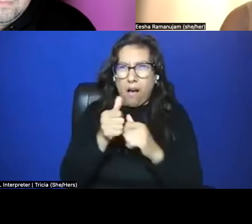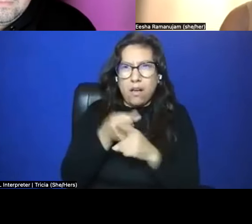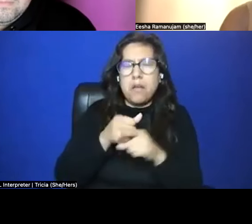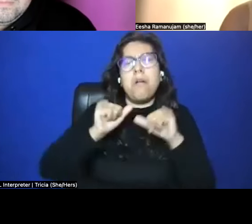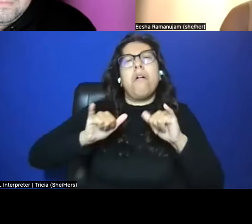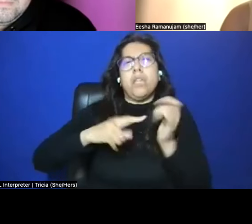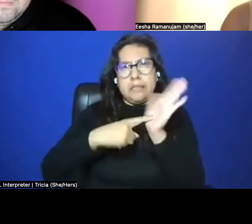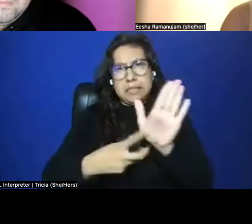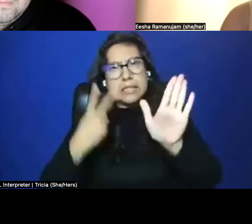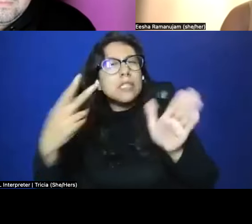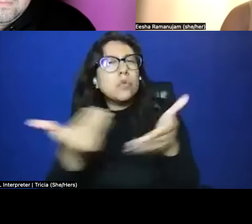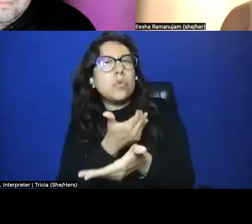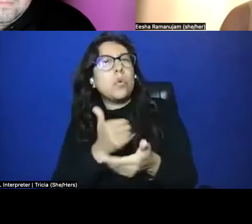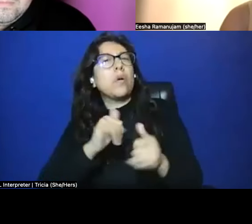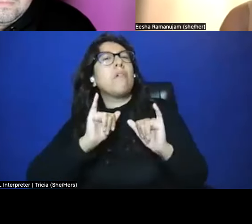I think that